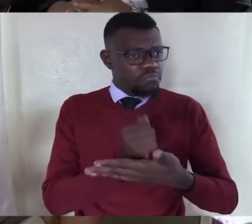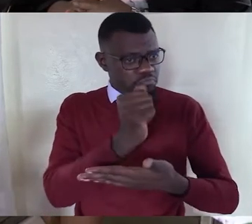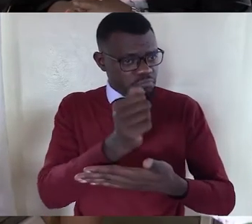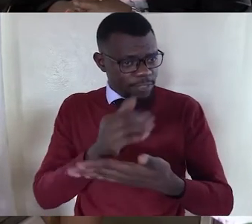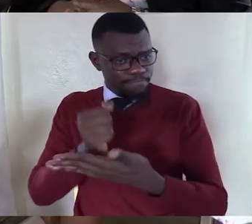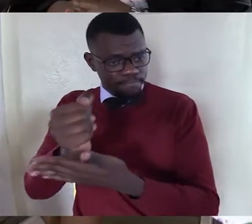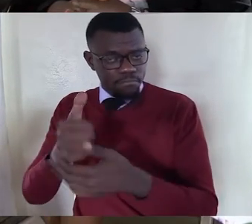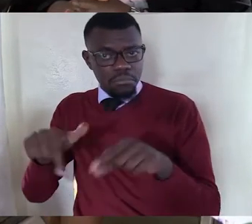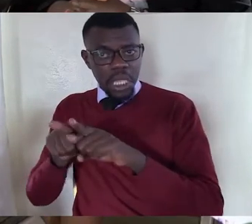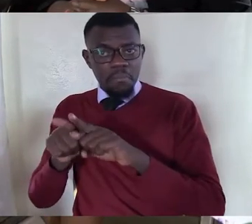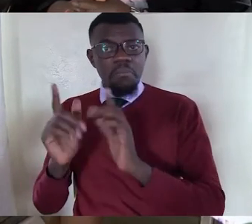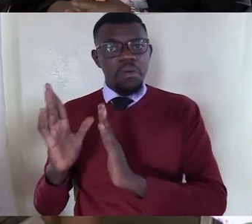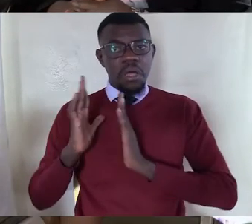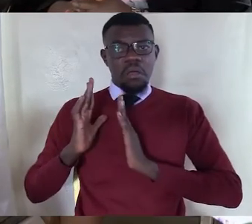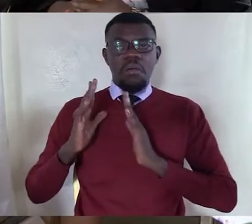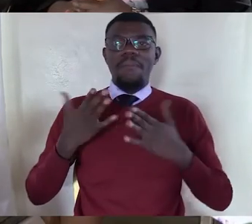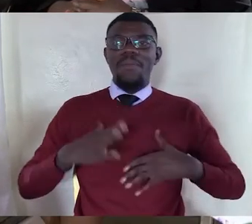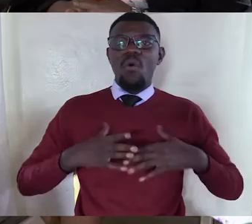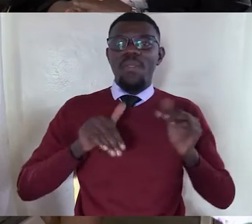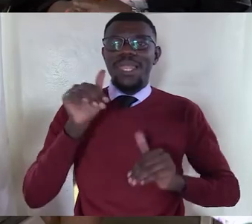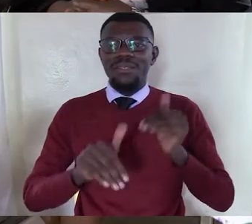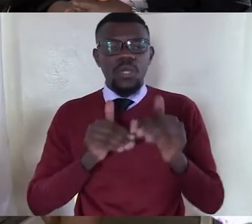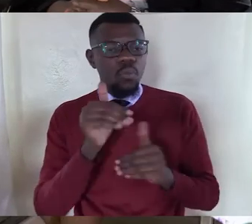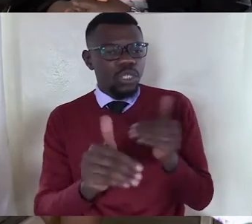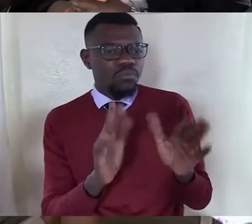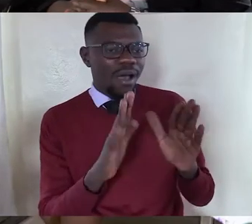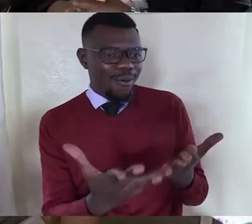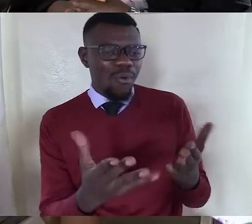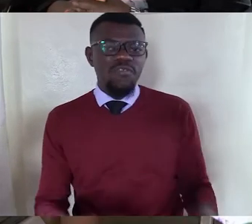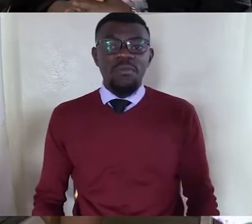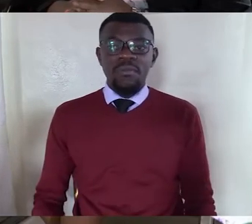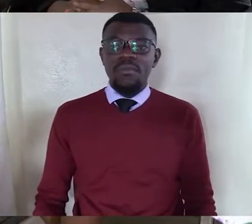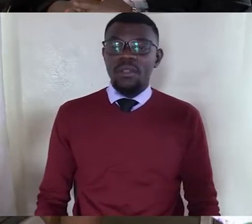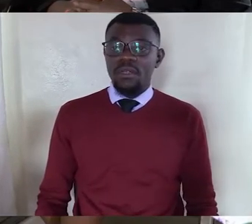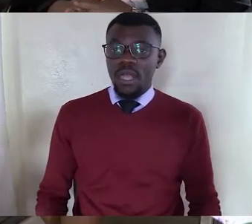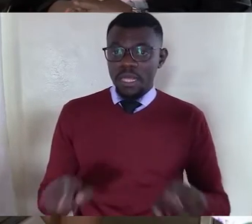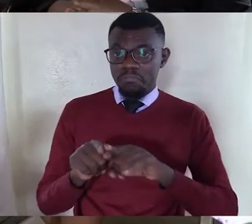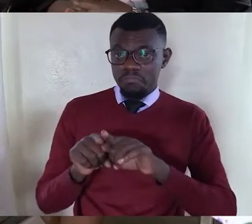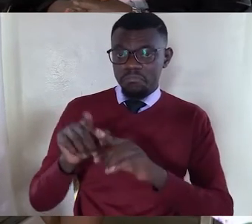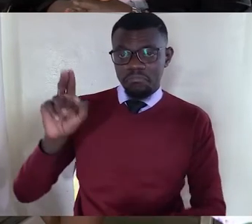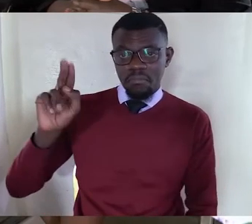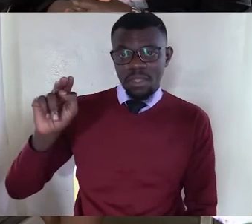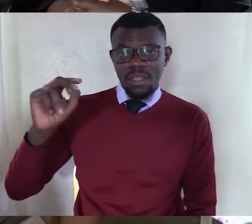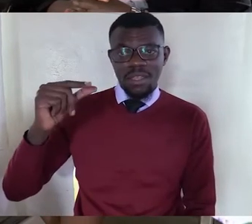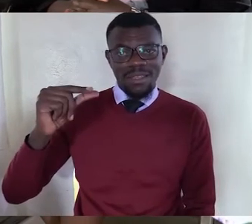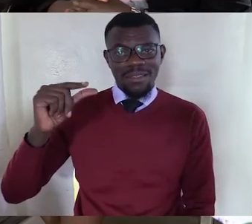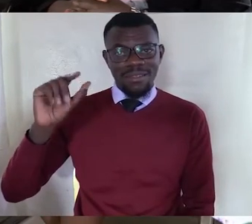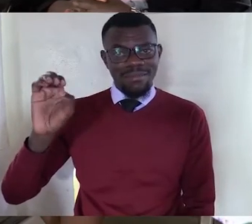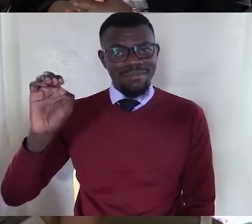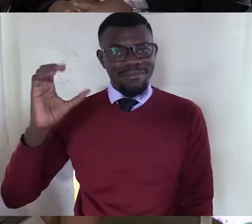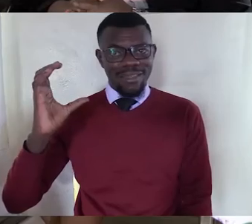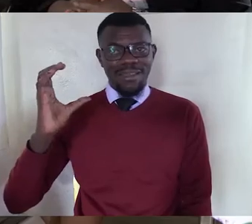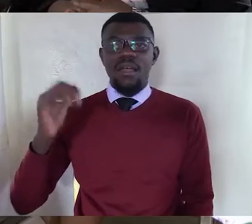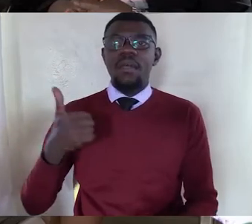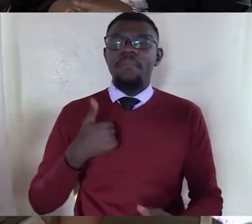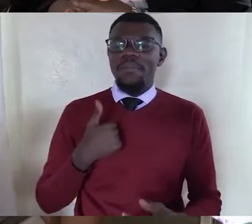on Administration of Justice initiate investigations against these kinds of violation? What is IBC